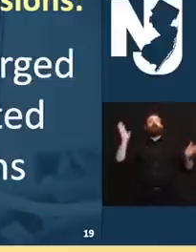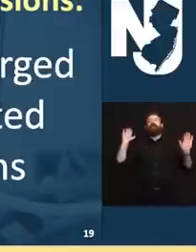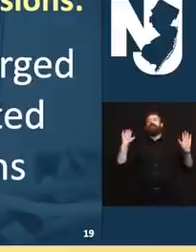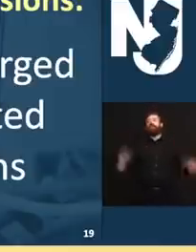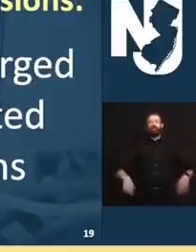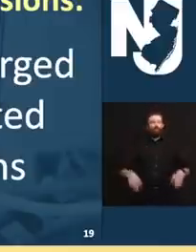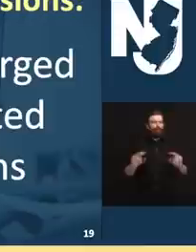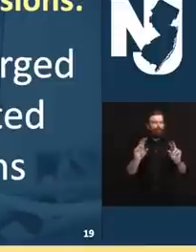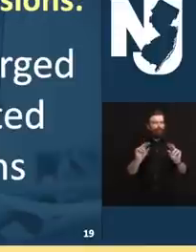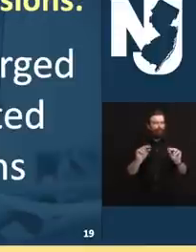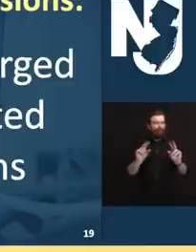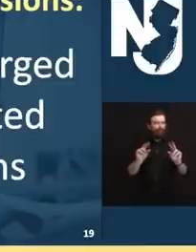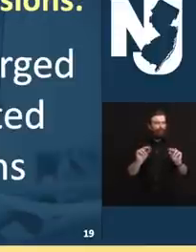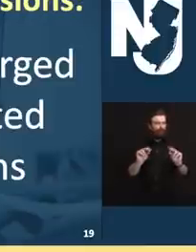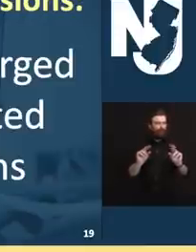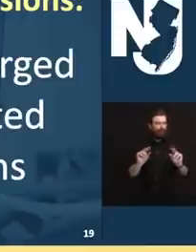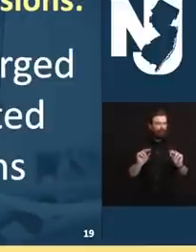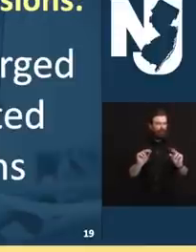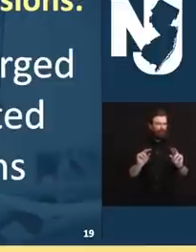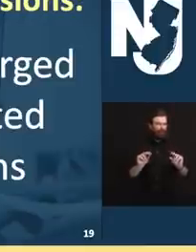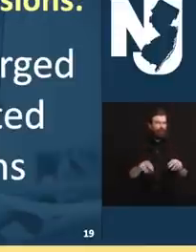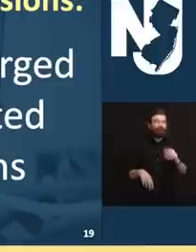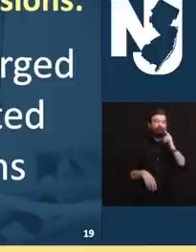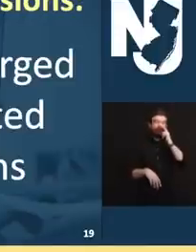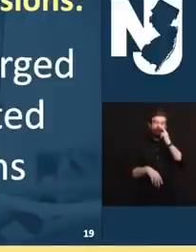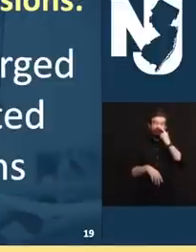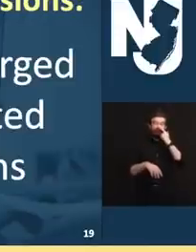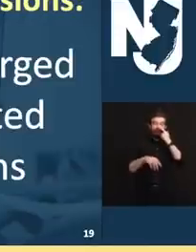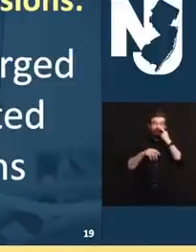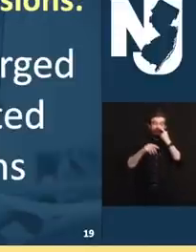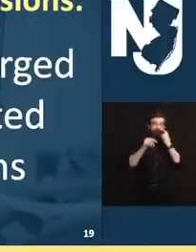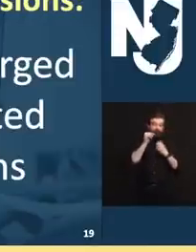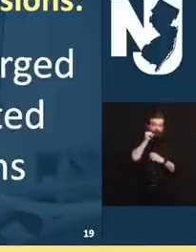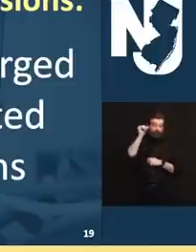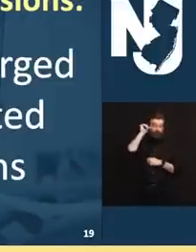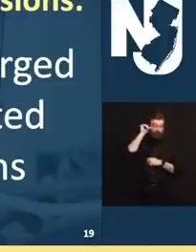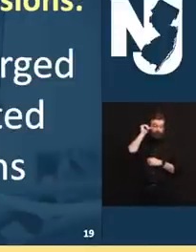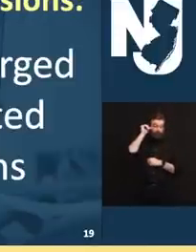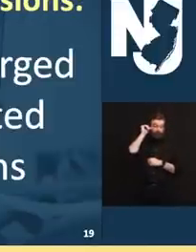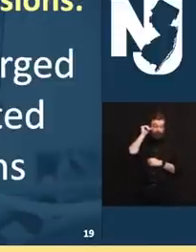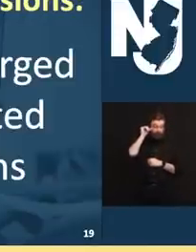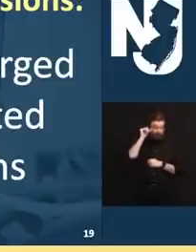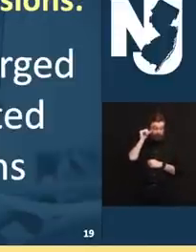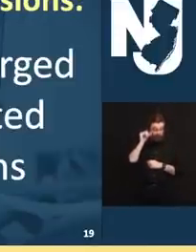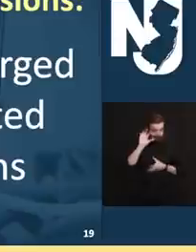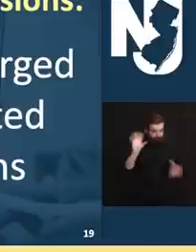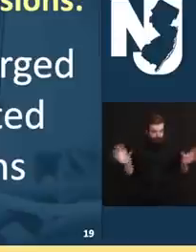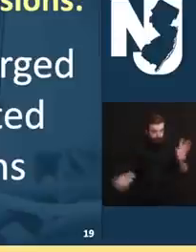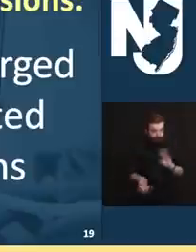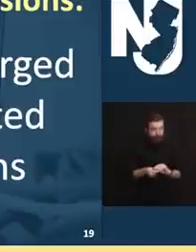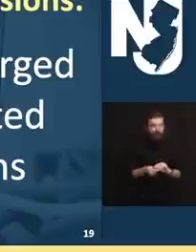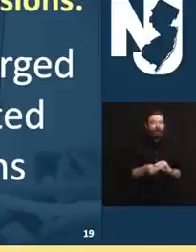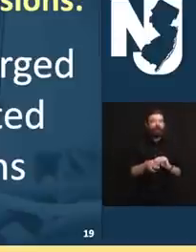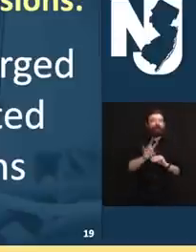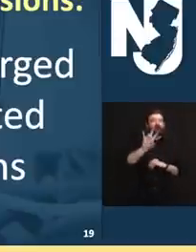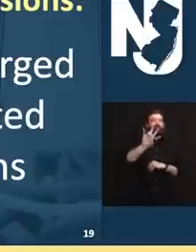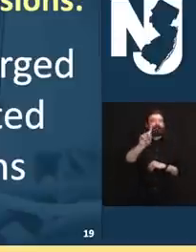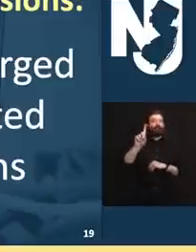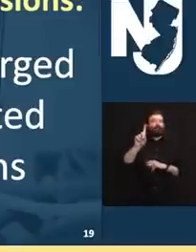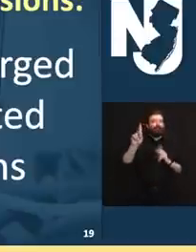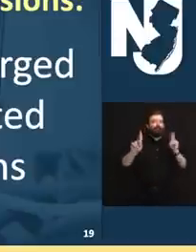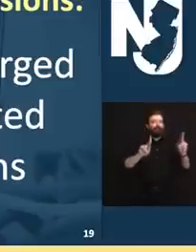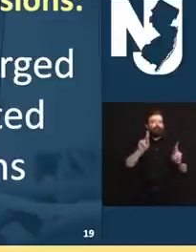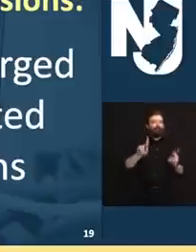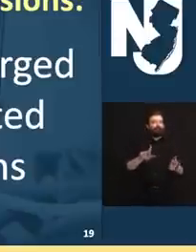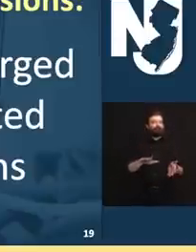comparing apples to oranges, 71 other patients were discharged, unfortunately, in a different category. They died in our hospitals